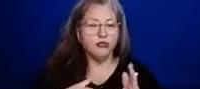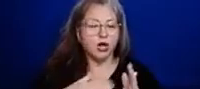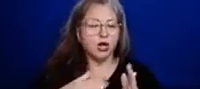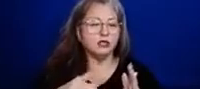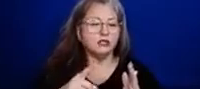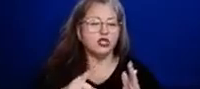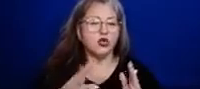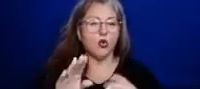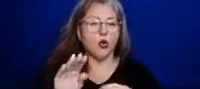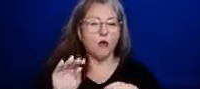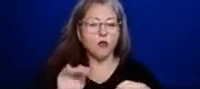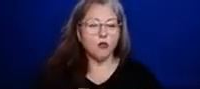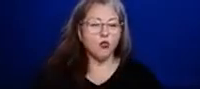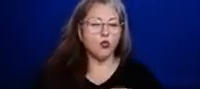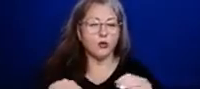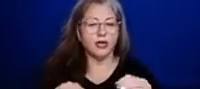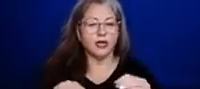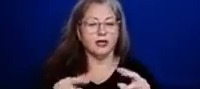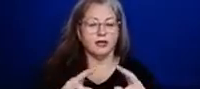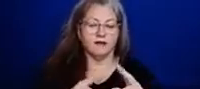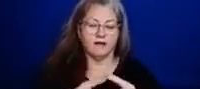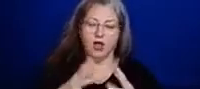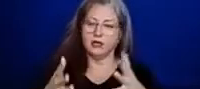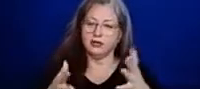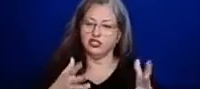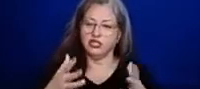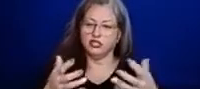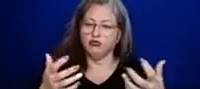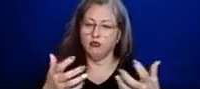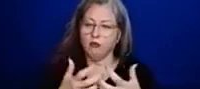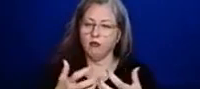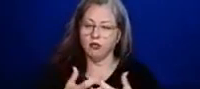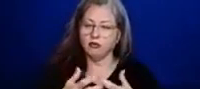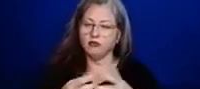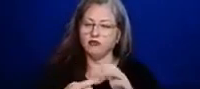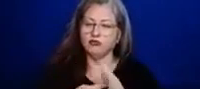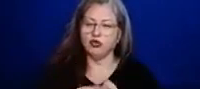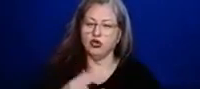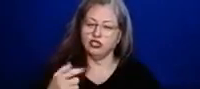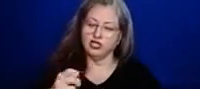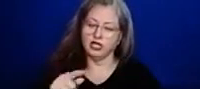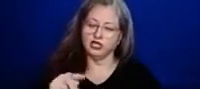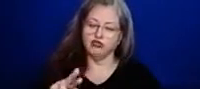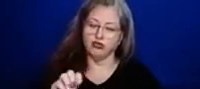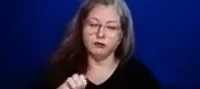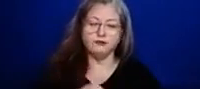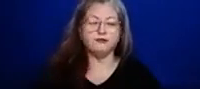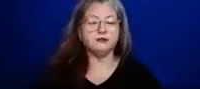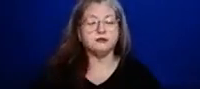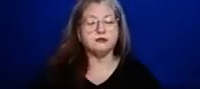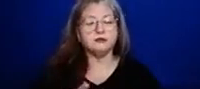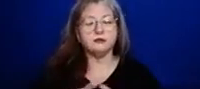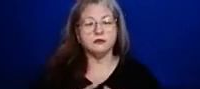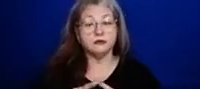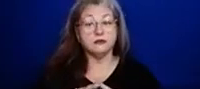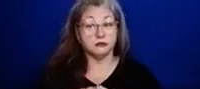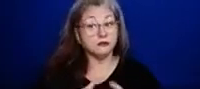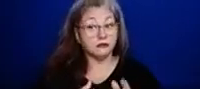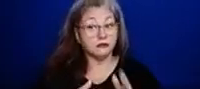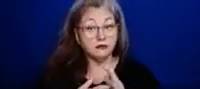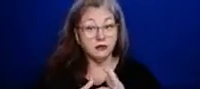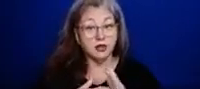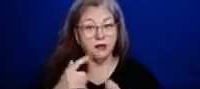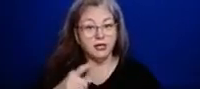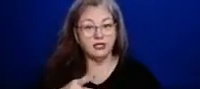is very gestual, very gestual. Yes. And also it's very demanding because you